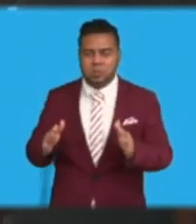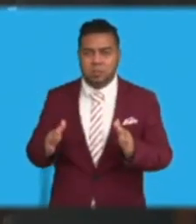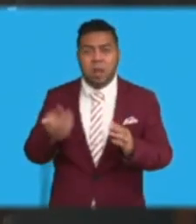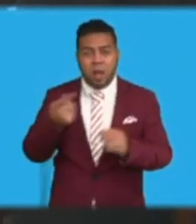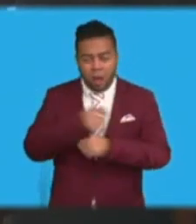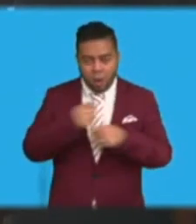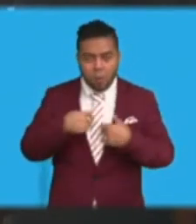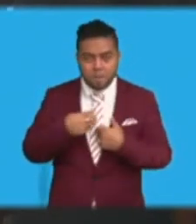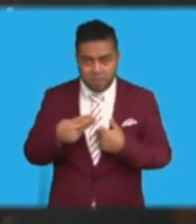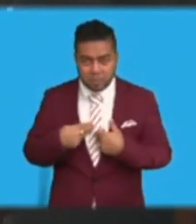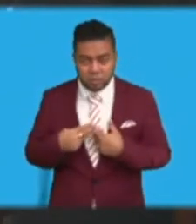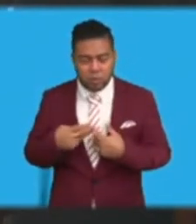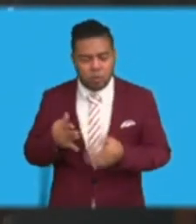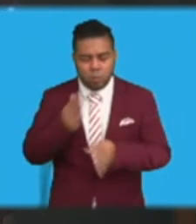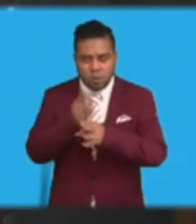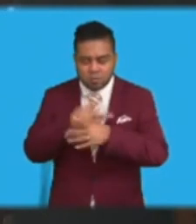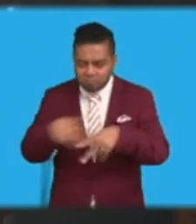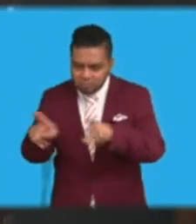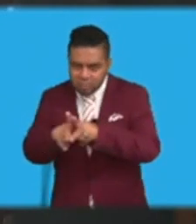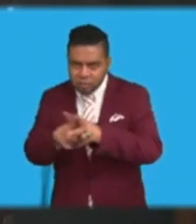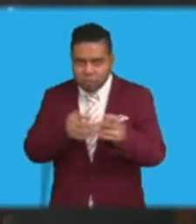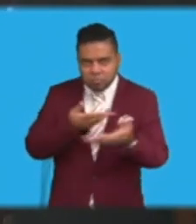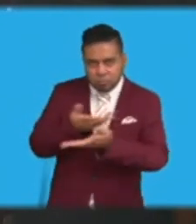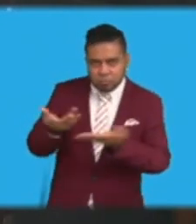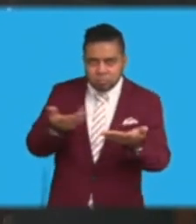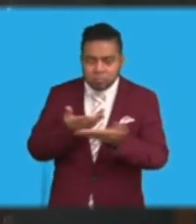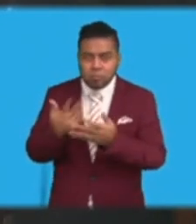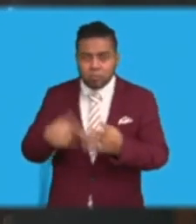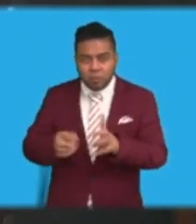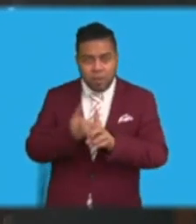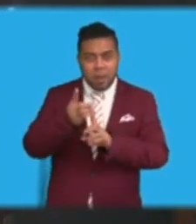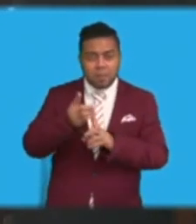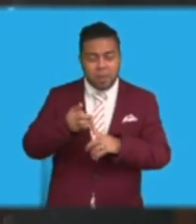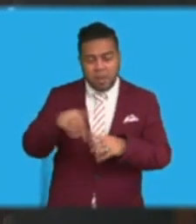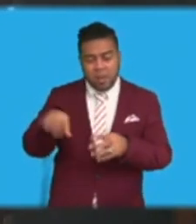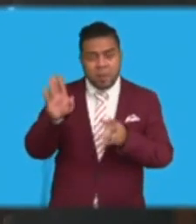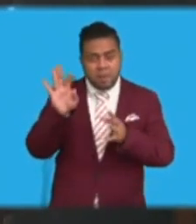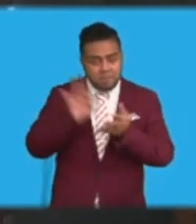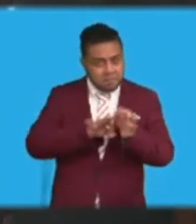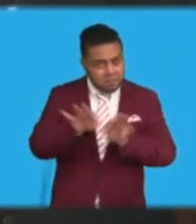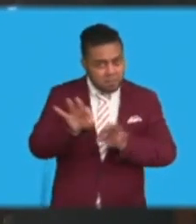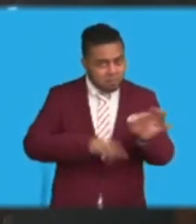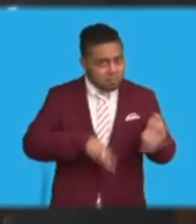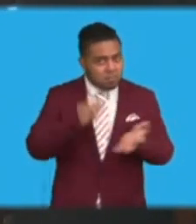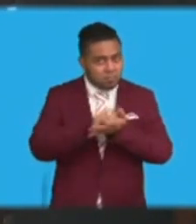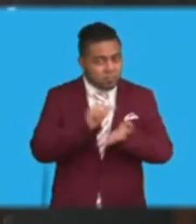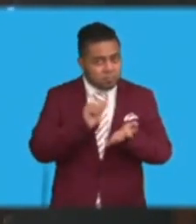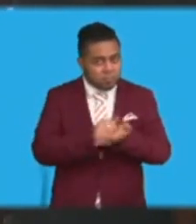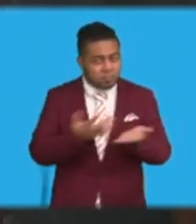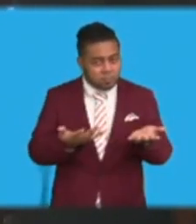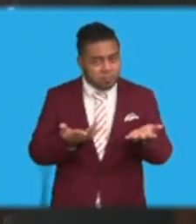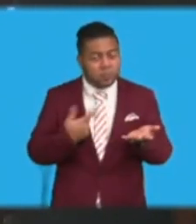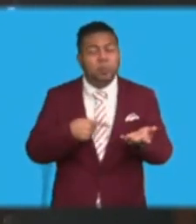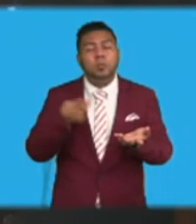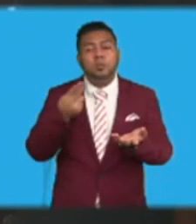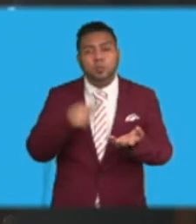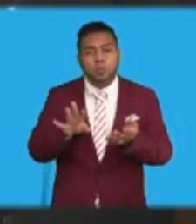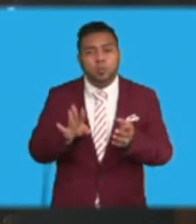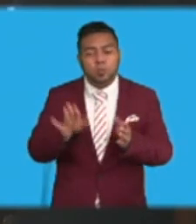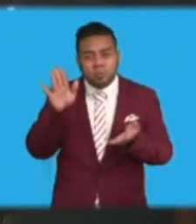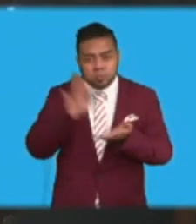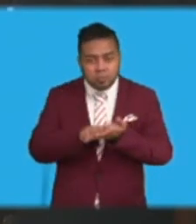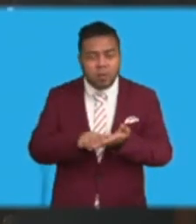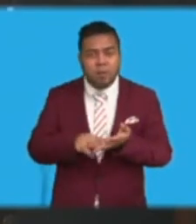ministry will work with all the stakeholders to develop a comprehensive master plan to minimize any negative effects of increased volume of water